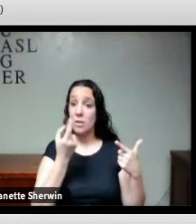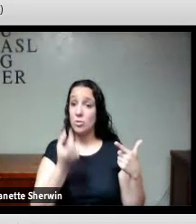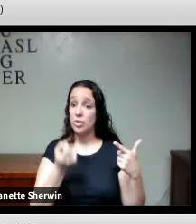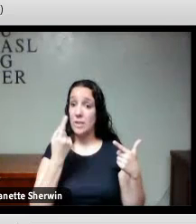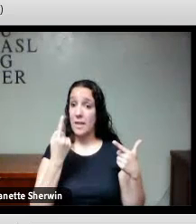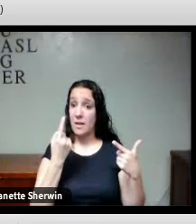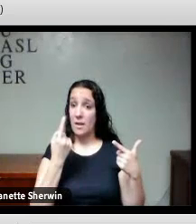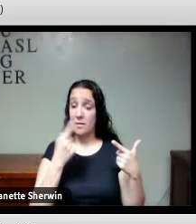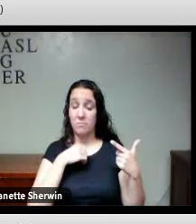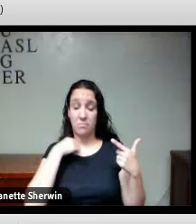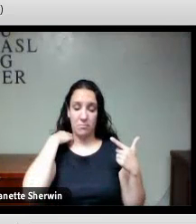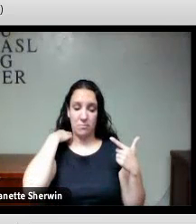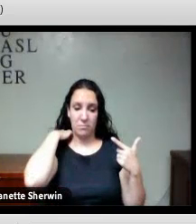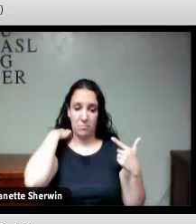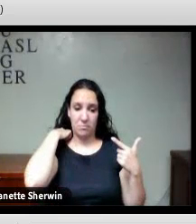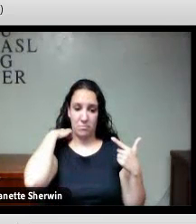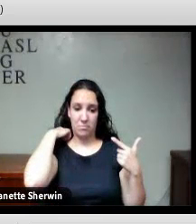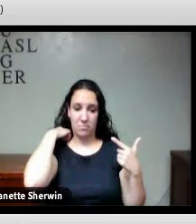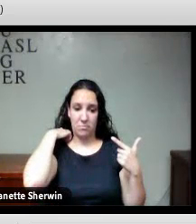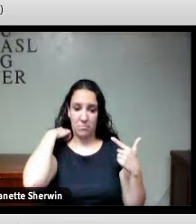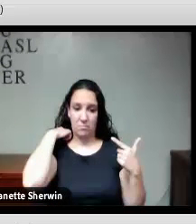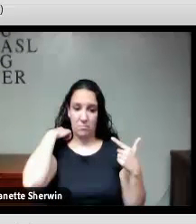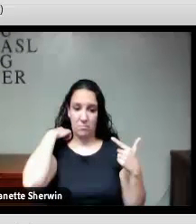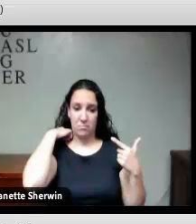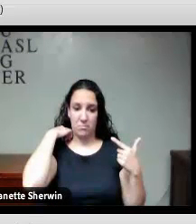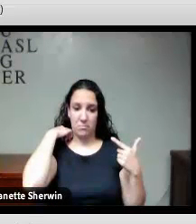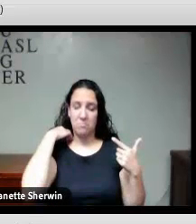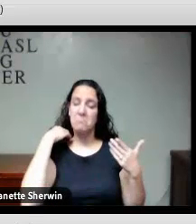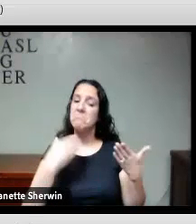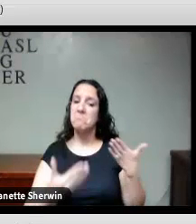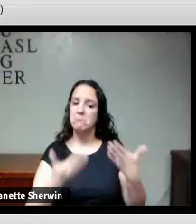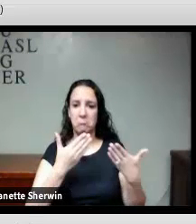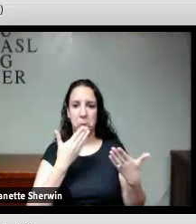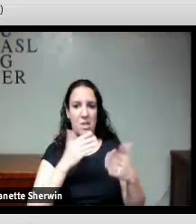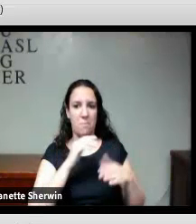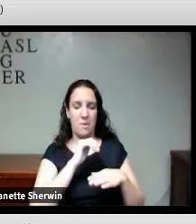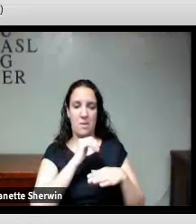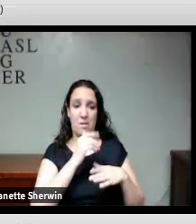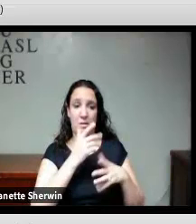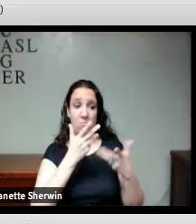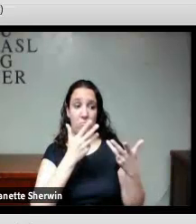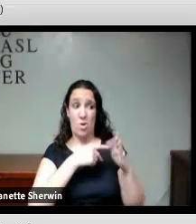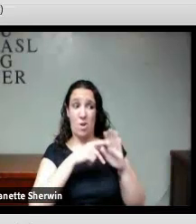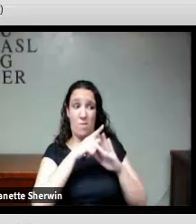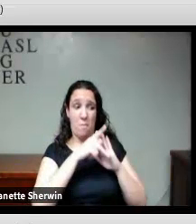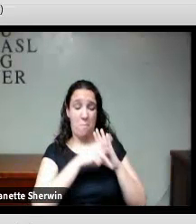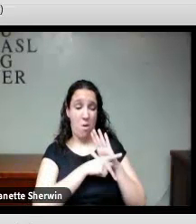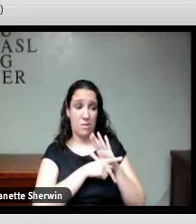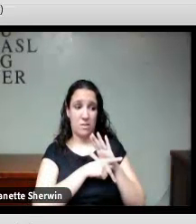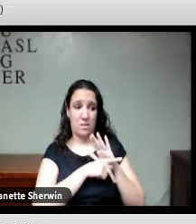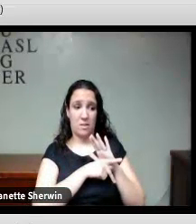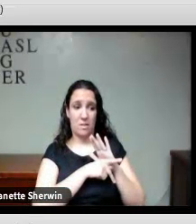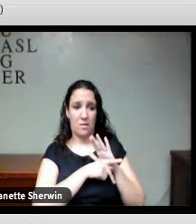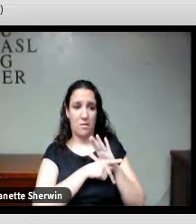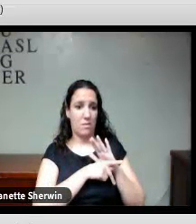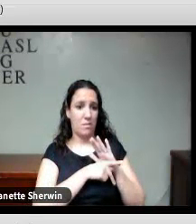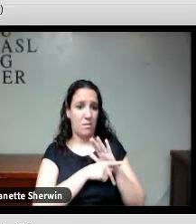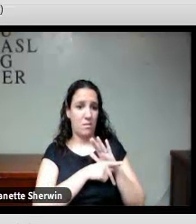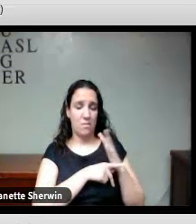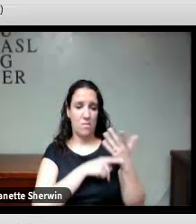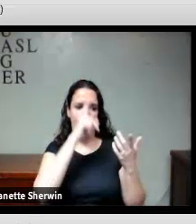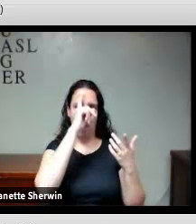Maybe there is a policy that you have already checked into and because of XYZ happening or